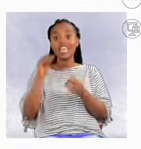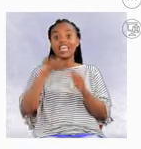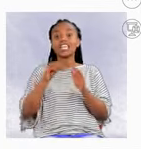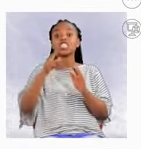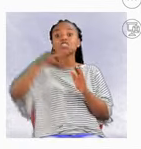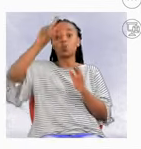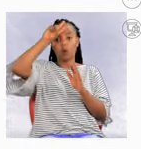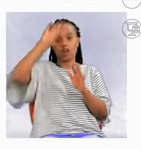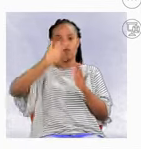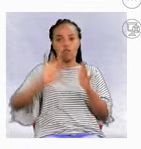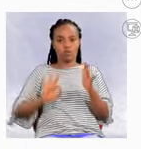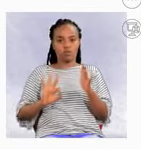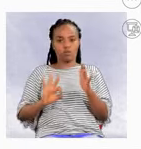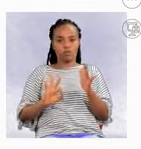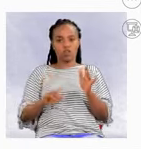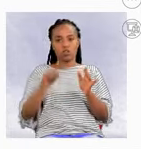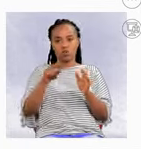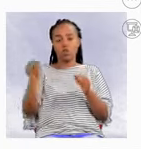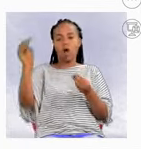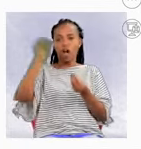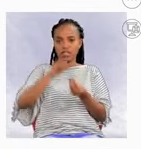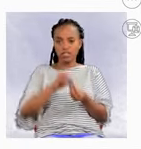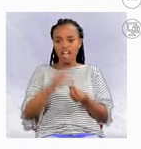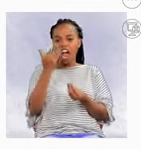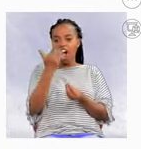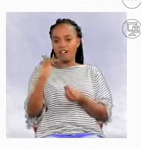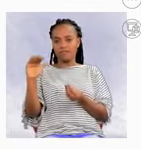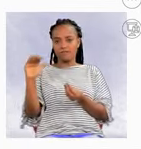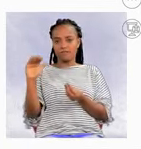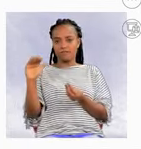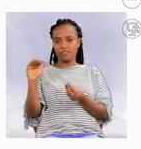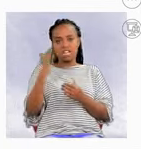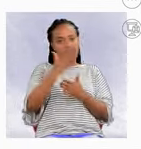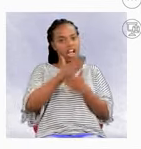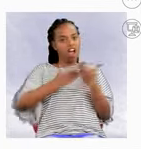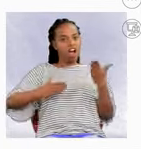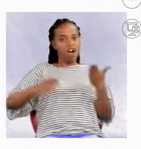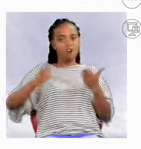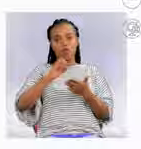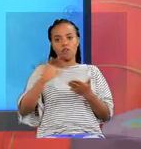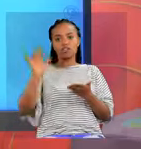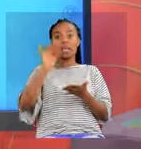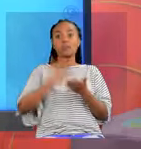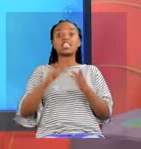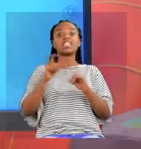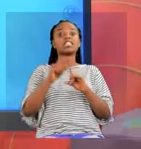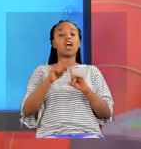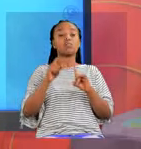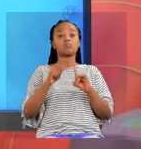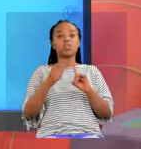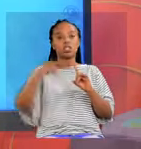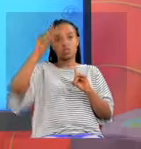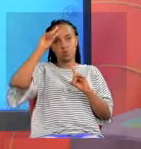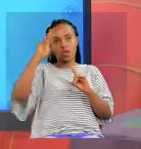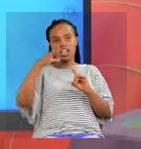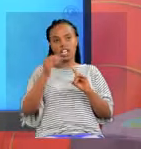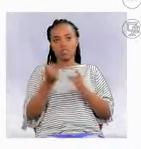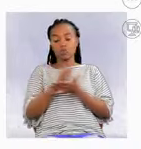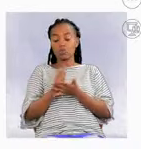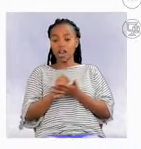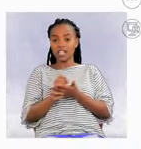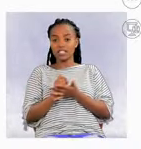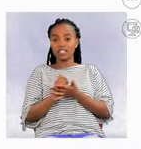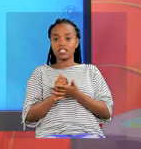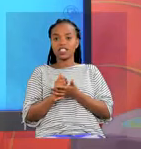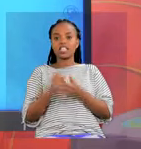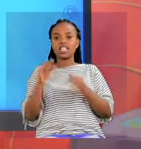form, you add half of the middle term square. And to write this also in